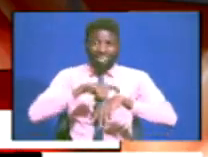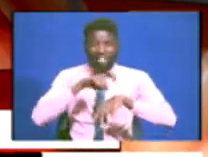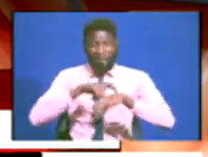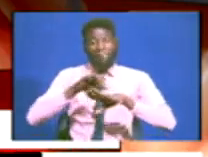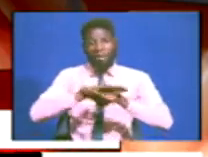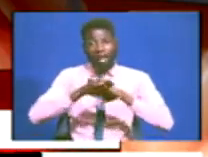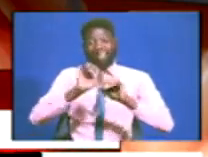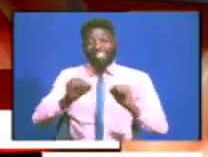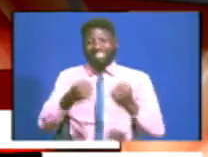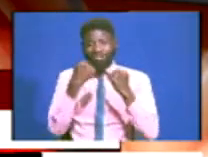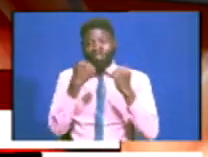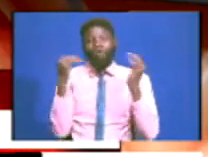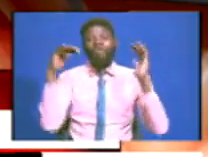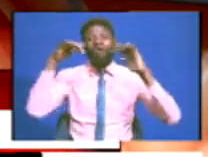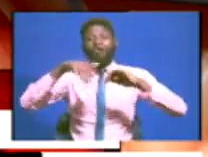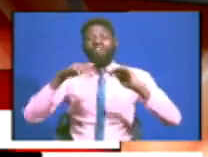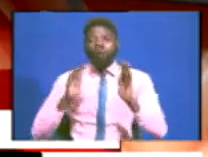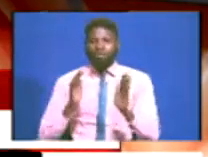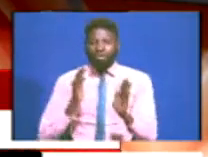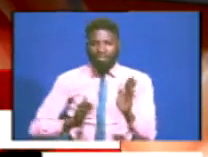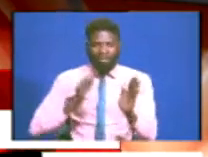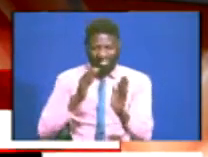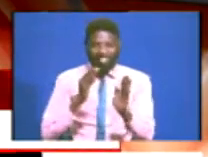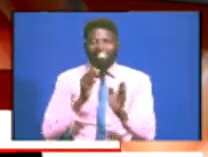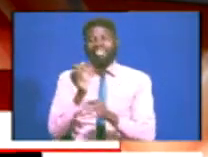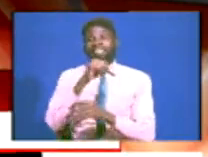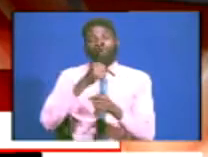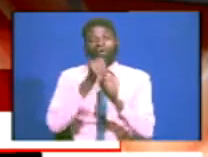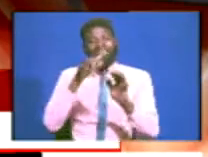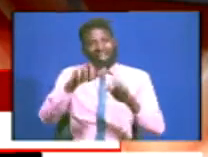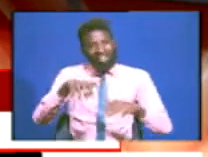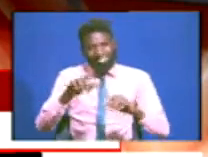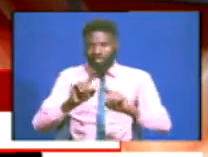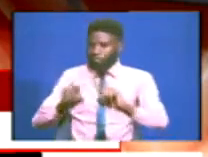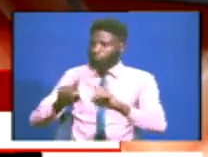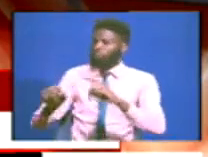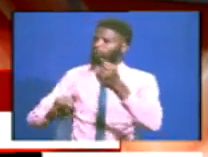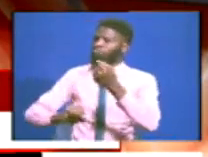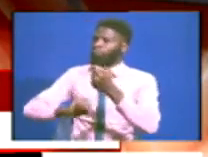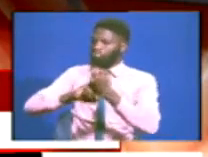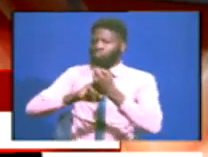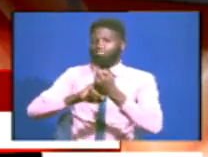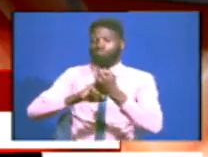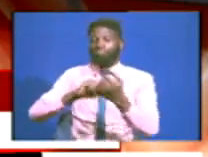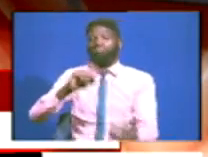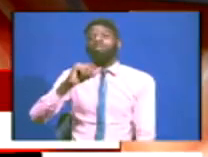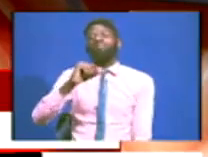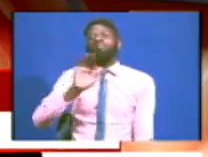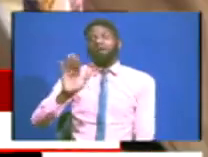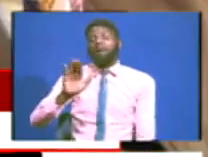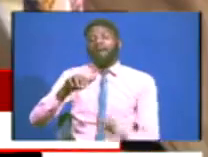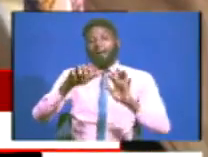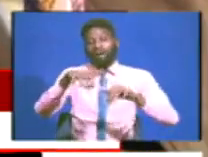Naivasha, where agriculture stakeholders and legislators endorsed the adoption of agro-technology to boost food